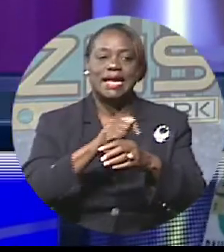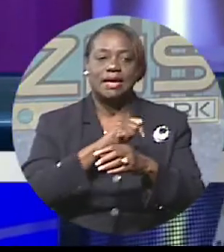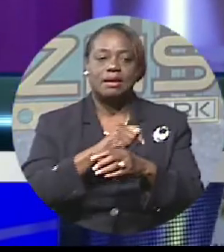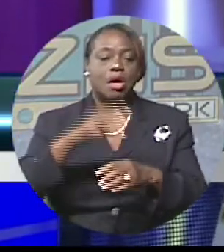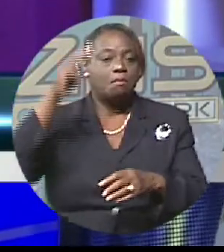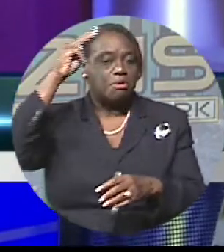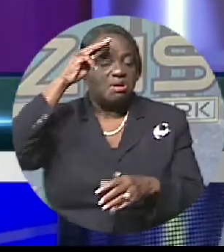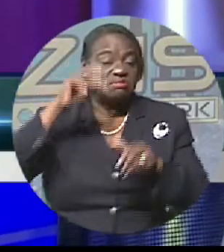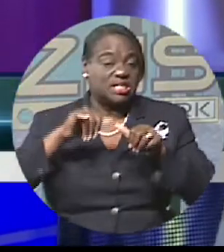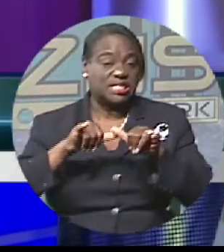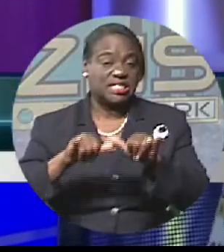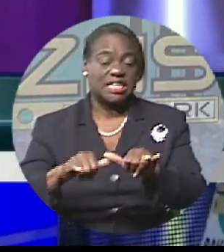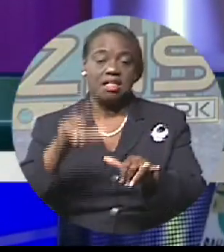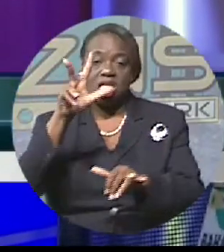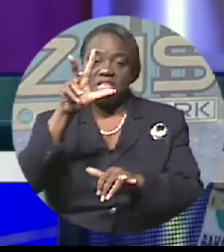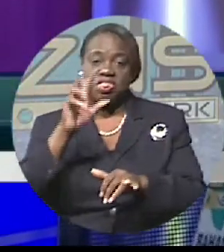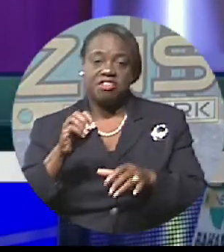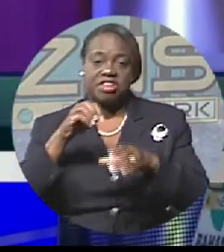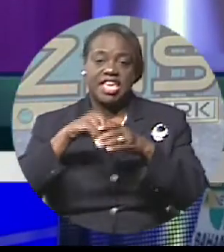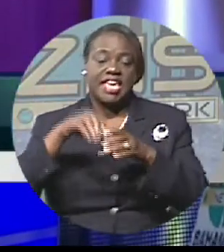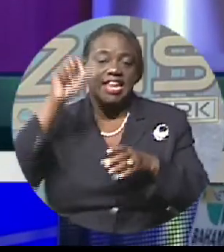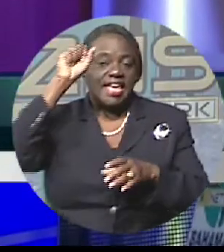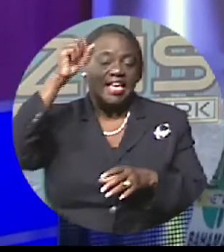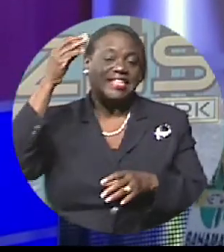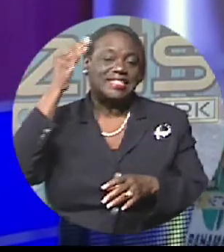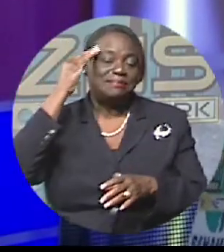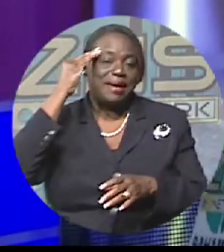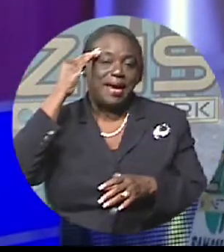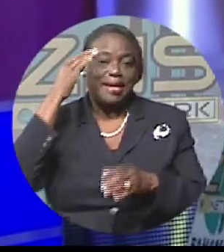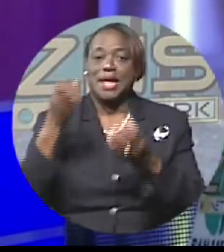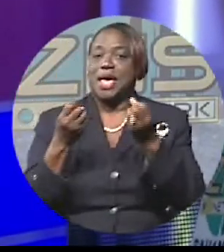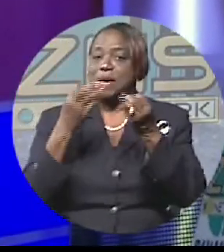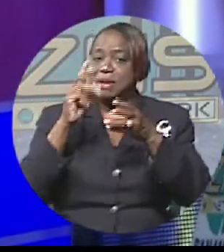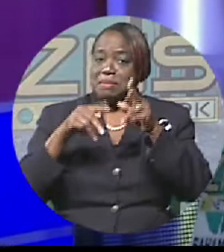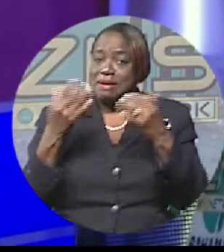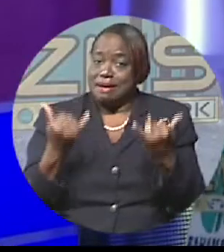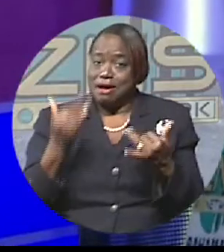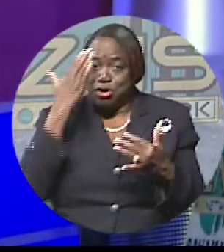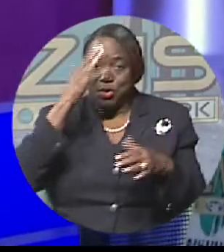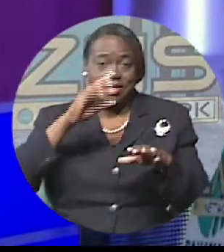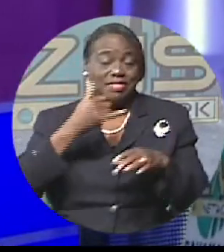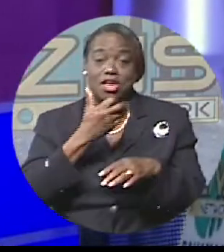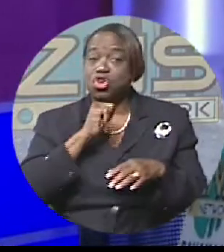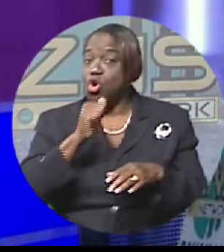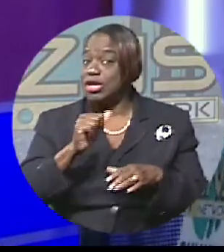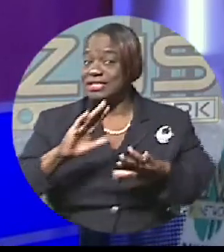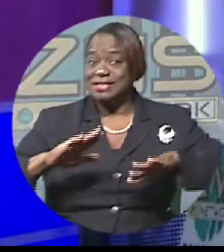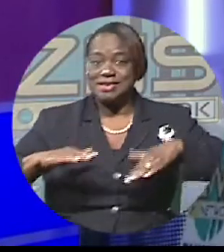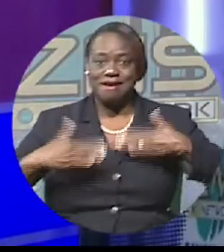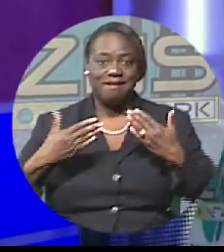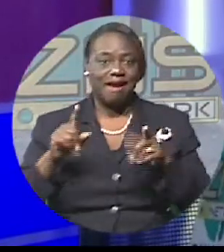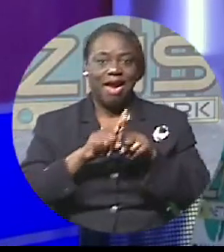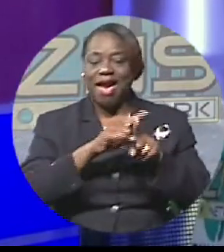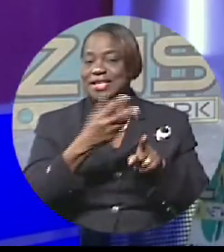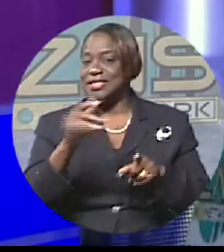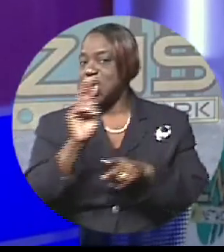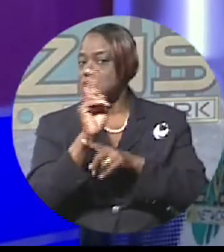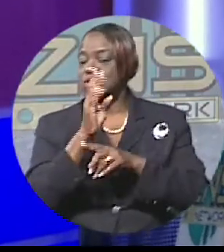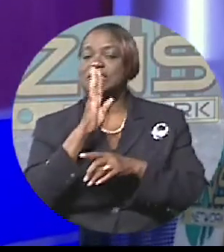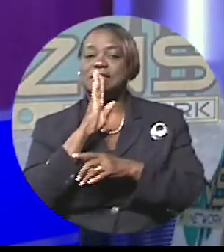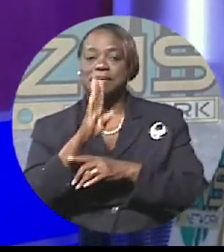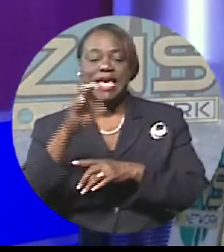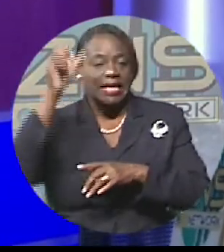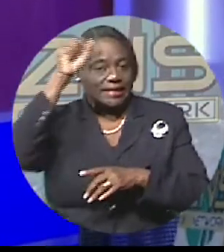mind, and a lot of us are starting to realize that we're not as young as we used to be, but, you know, Mark Duper can't wait. We got